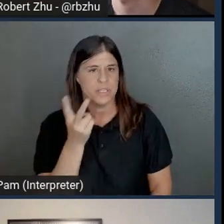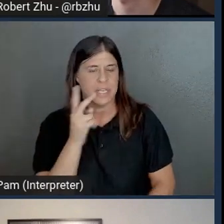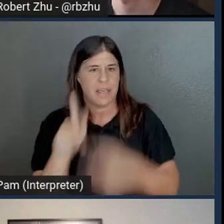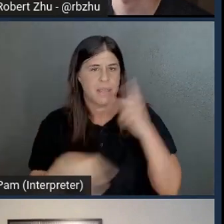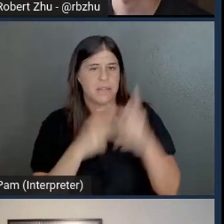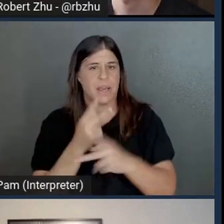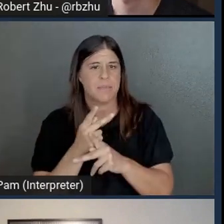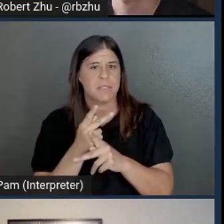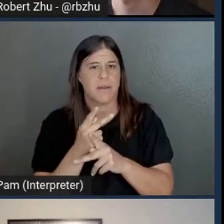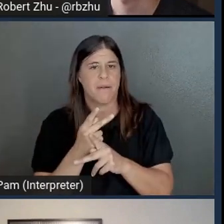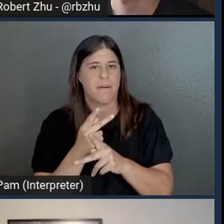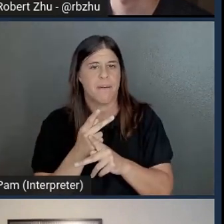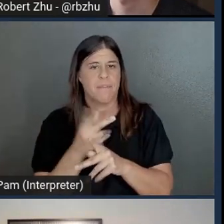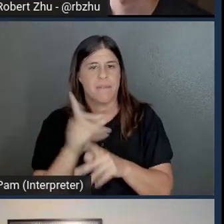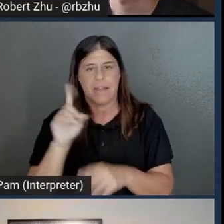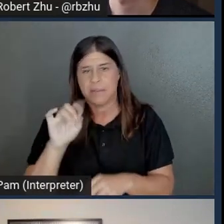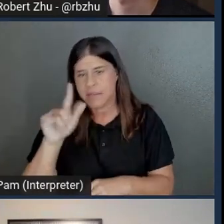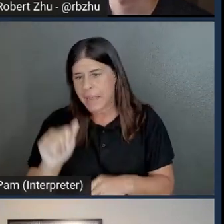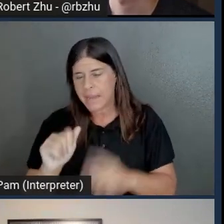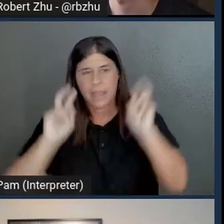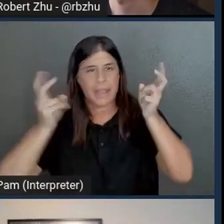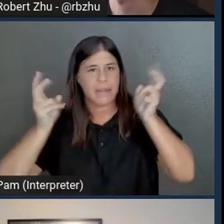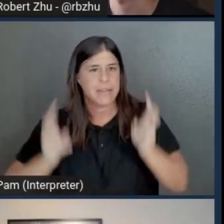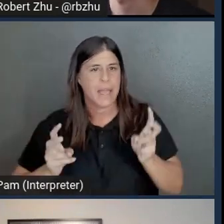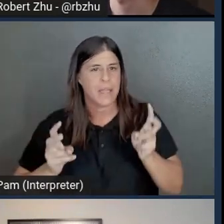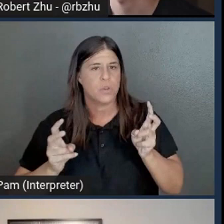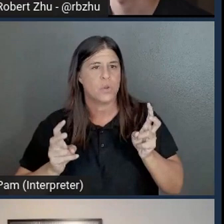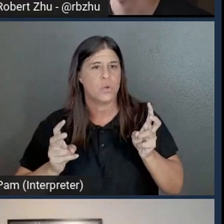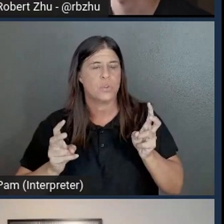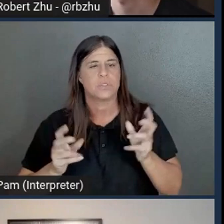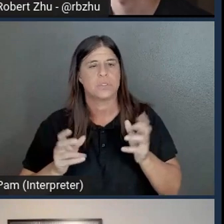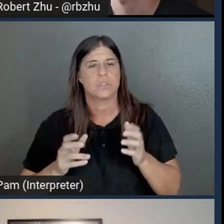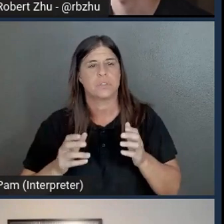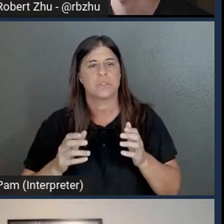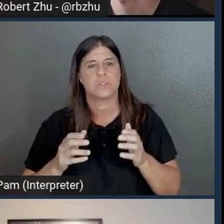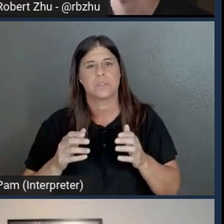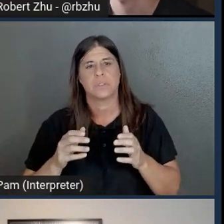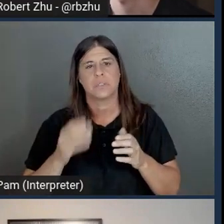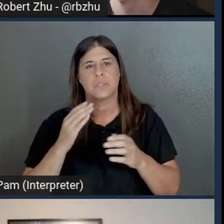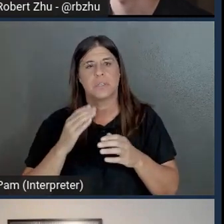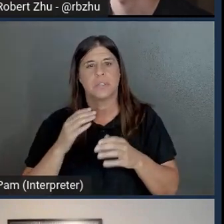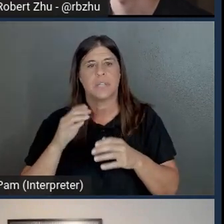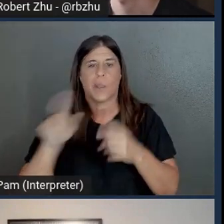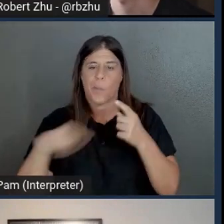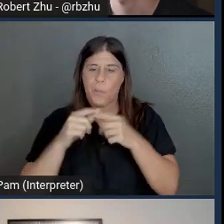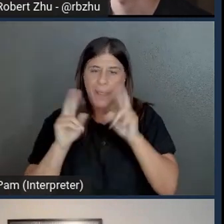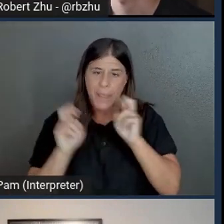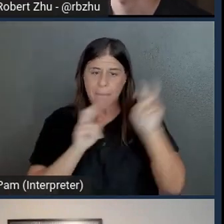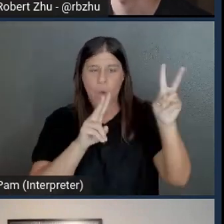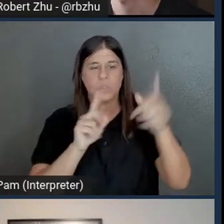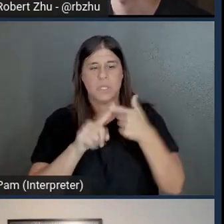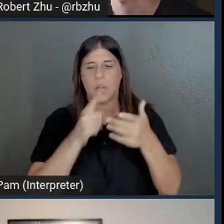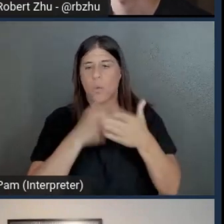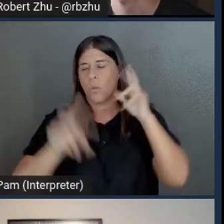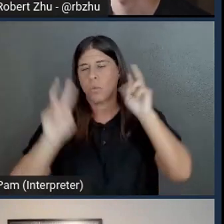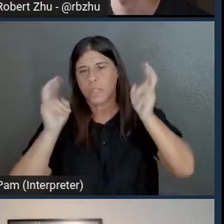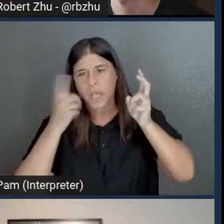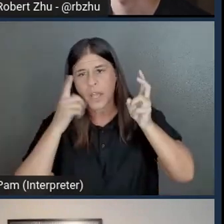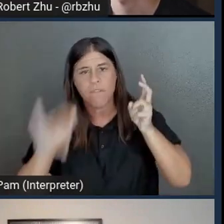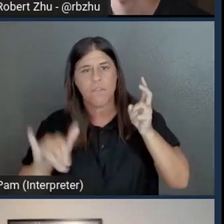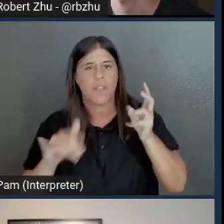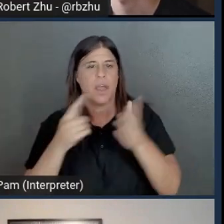of data and titles, the sorts of properties like post date and title that were associated with it. We